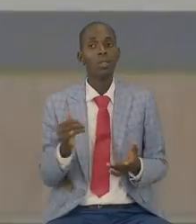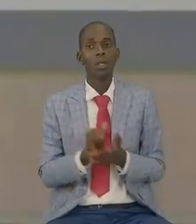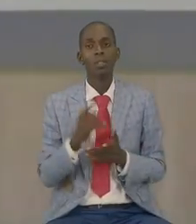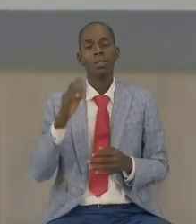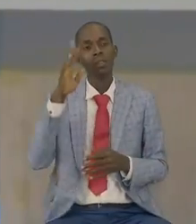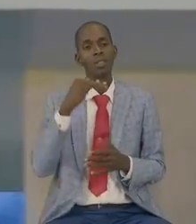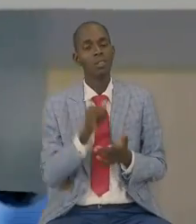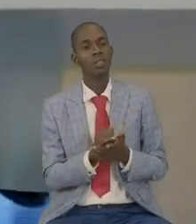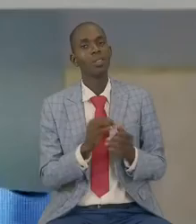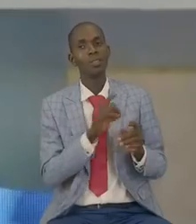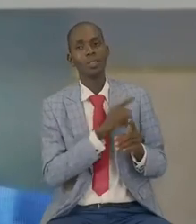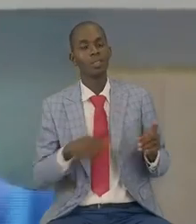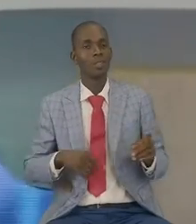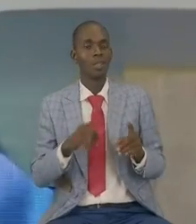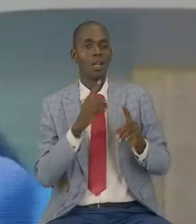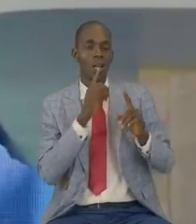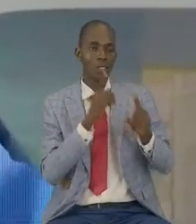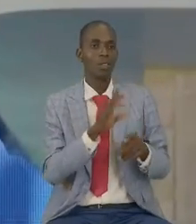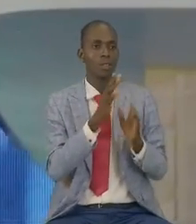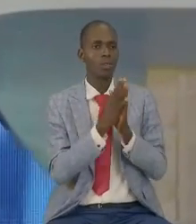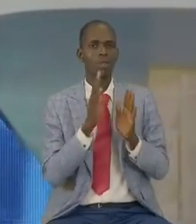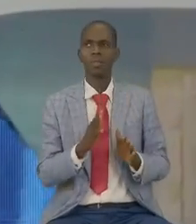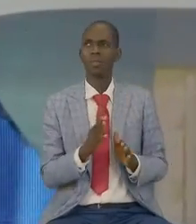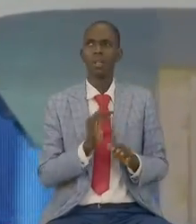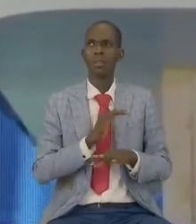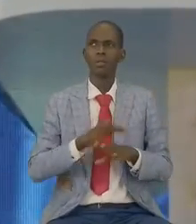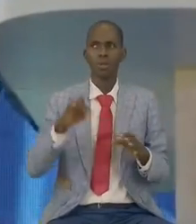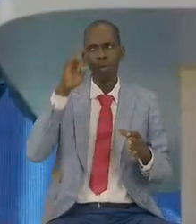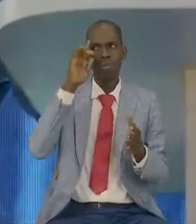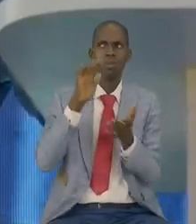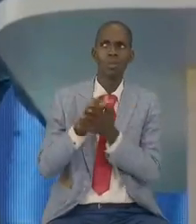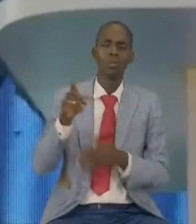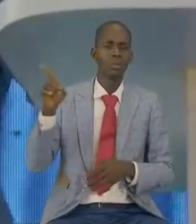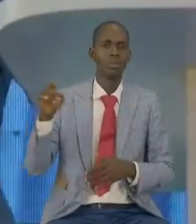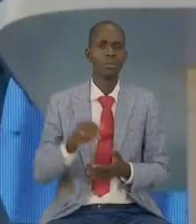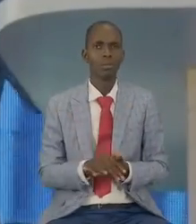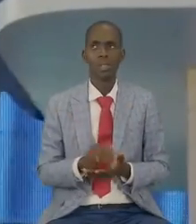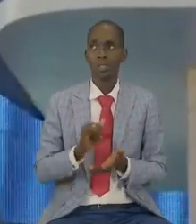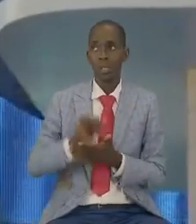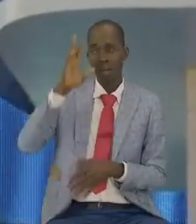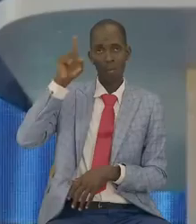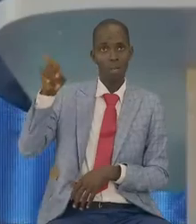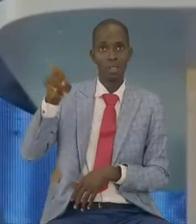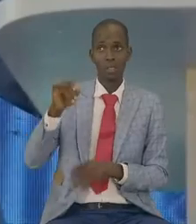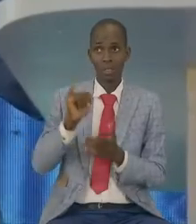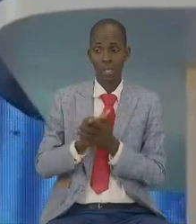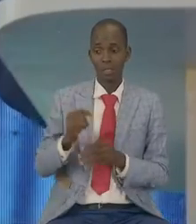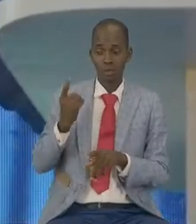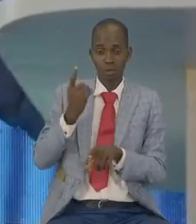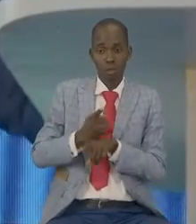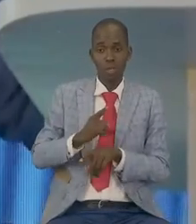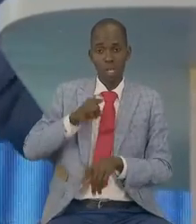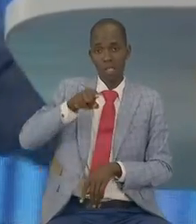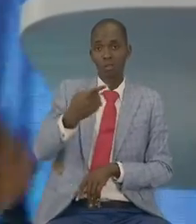prayer. I don't believe. The man does not have sight, spiritual sight. And